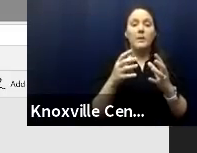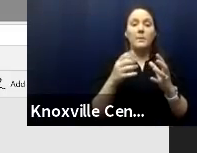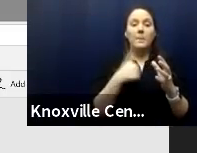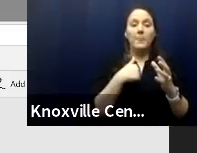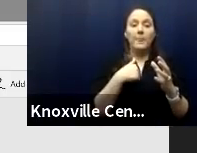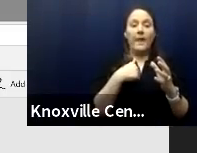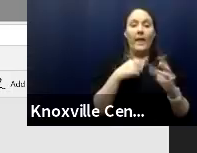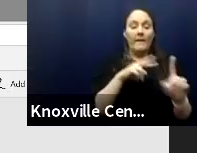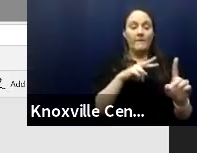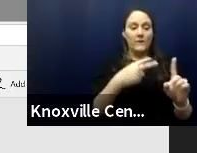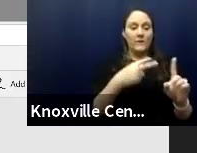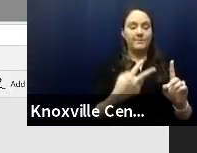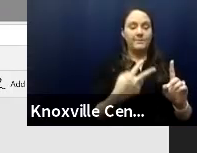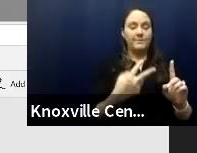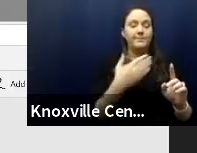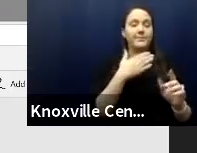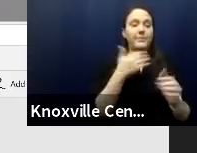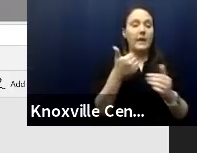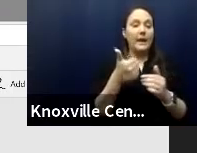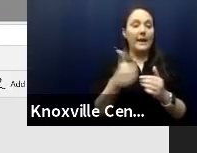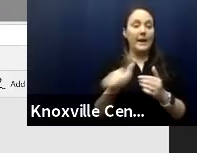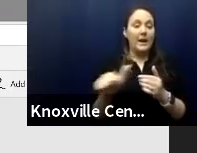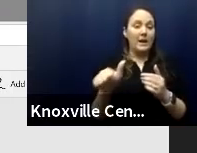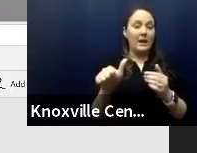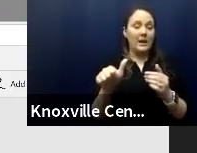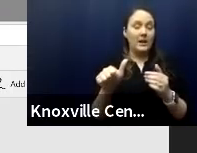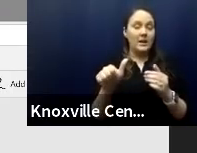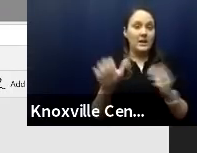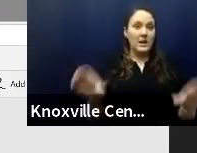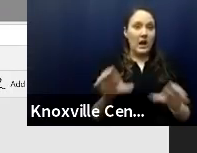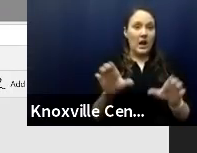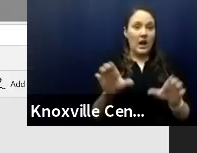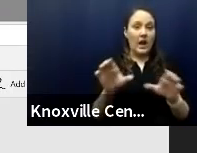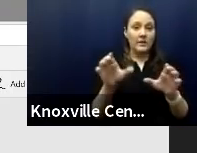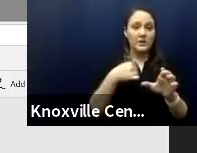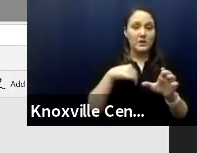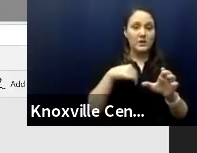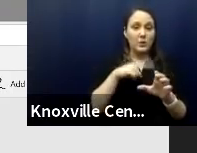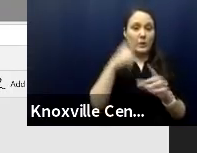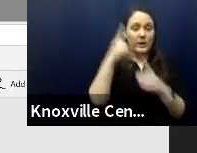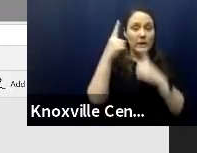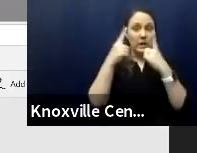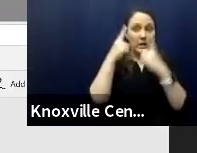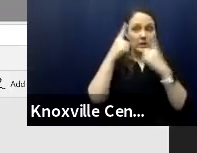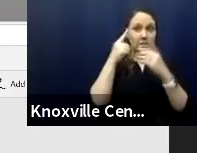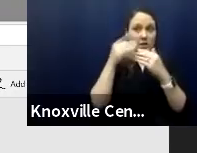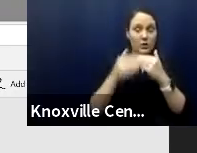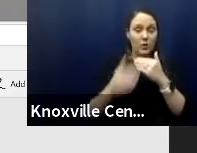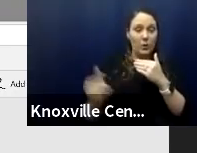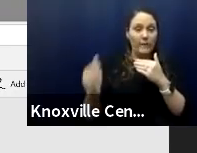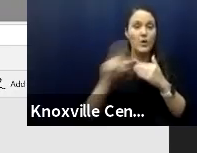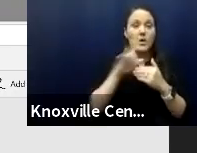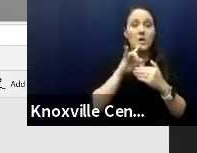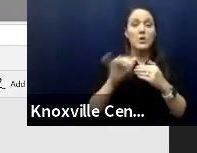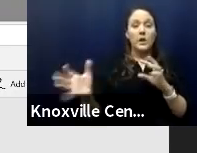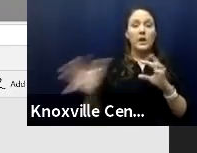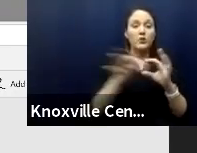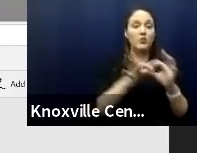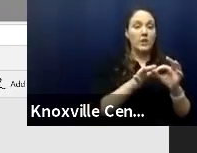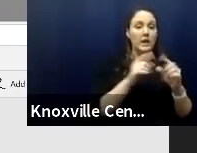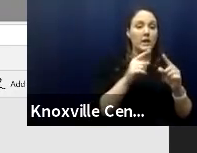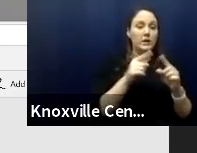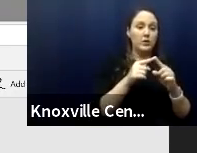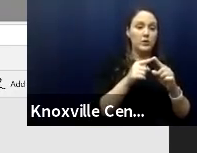that any actions that we might consider going forward really relate to what is